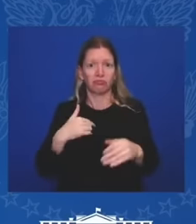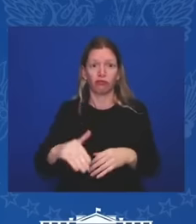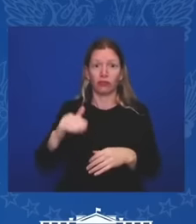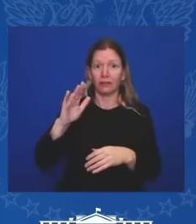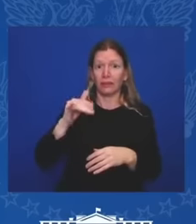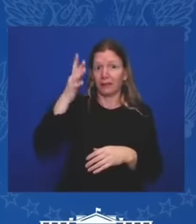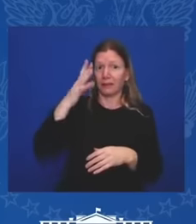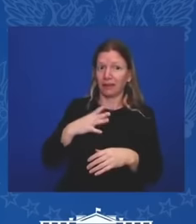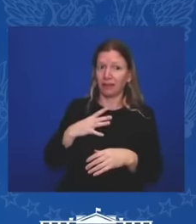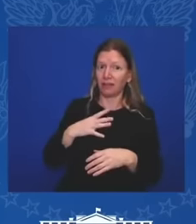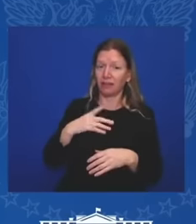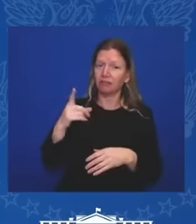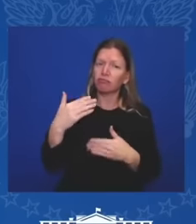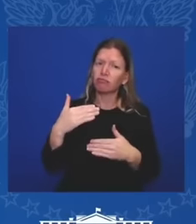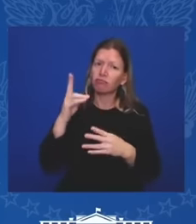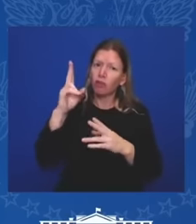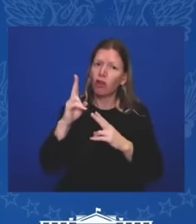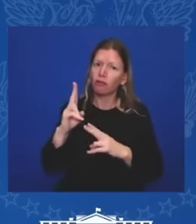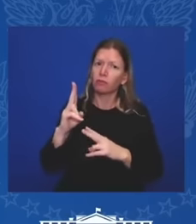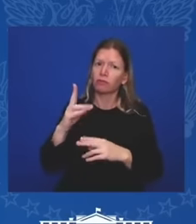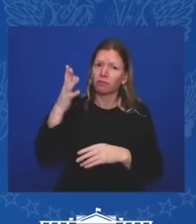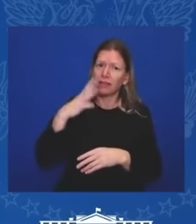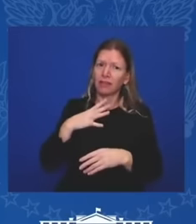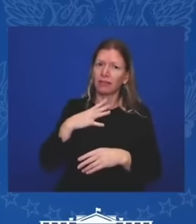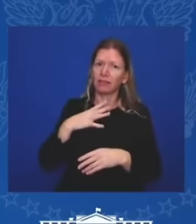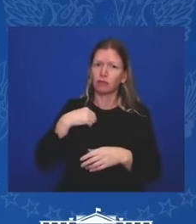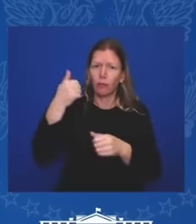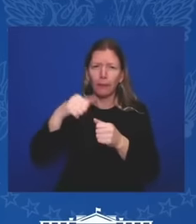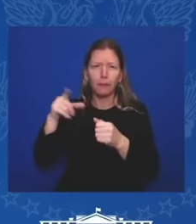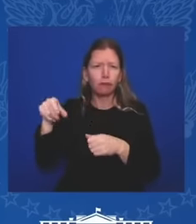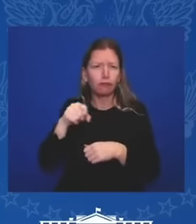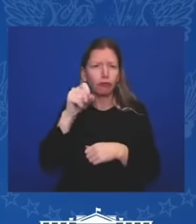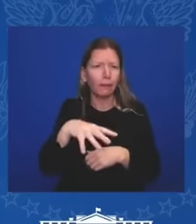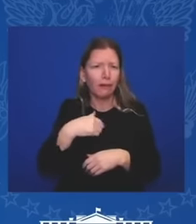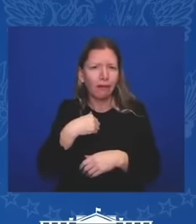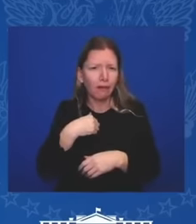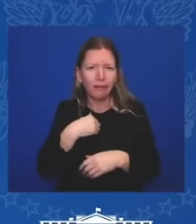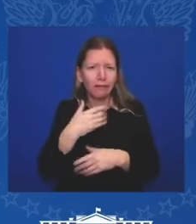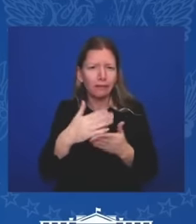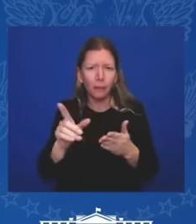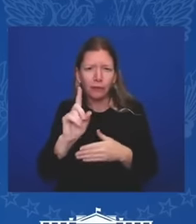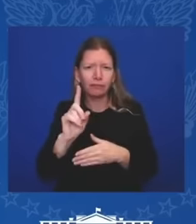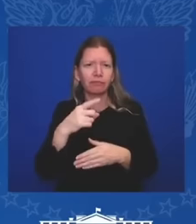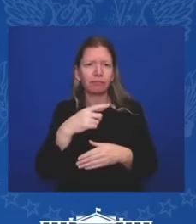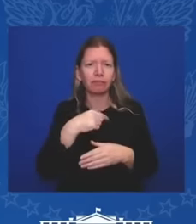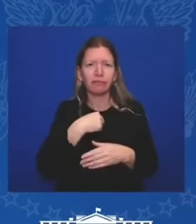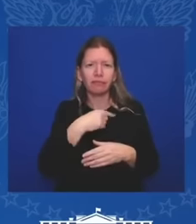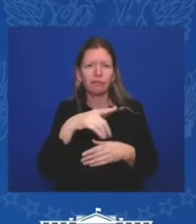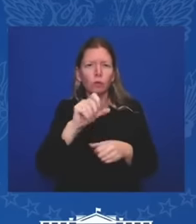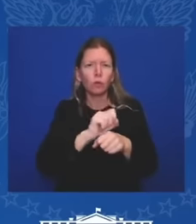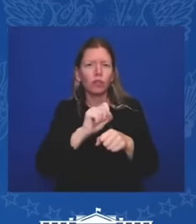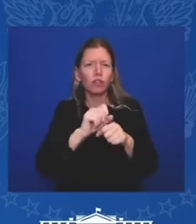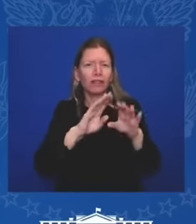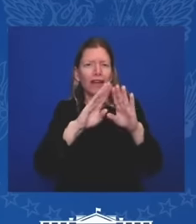lifeguard on the east side of Wilmington. And he was dropping me off on his way to work at the city hall to go get an application to be a lifeguard there. And as